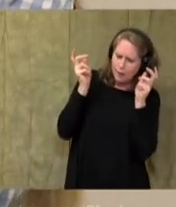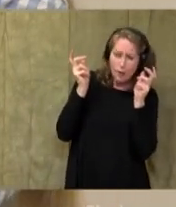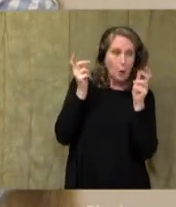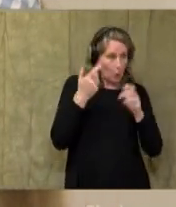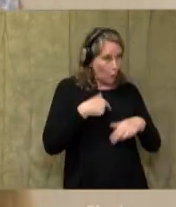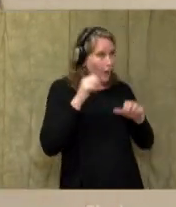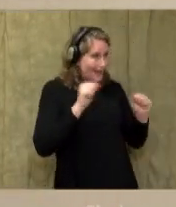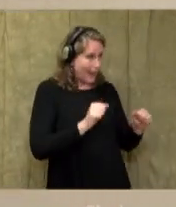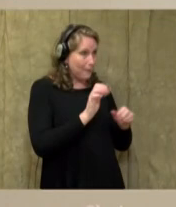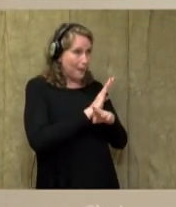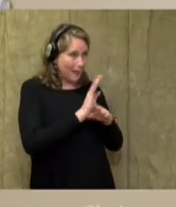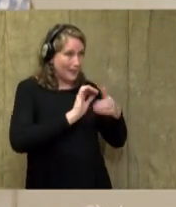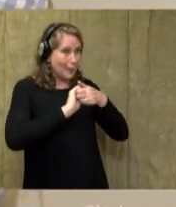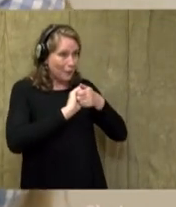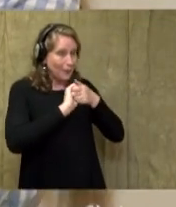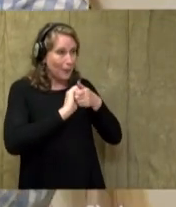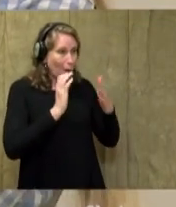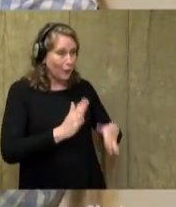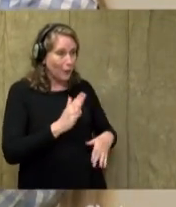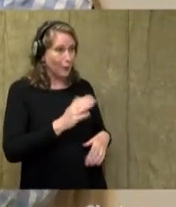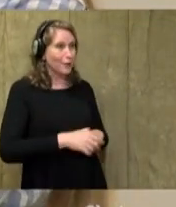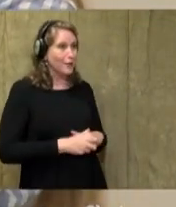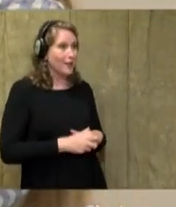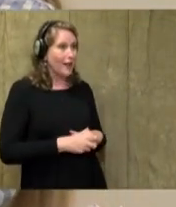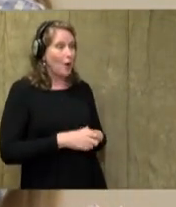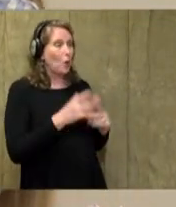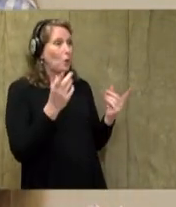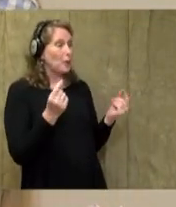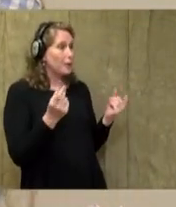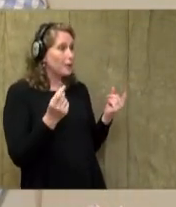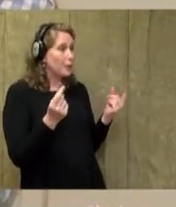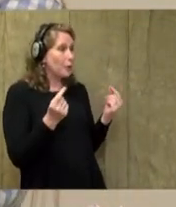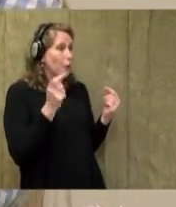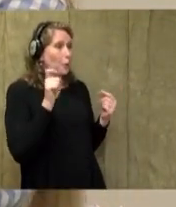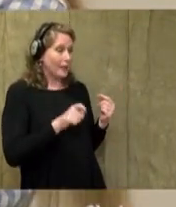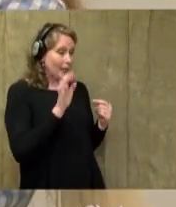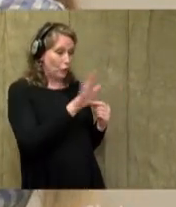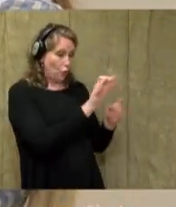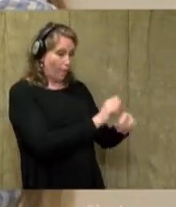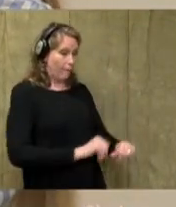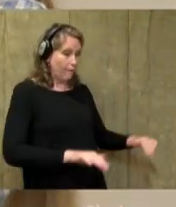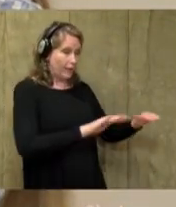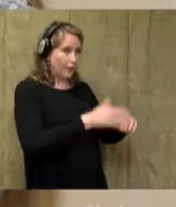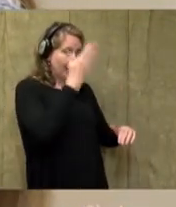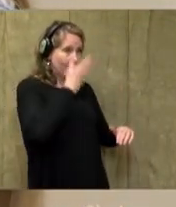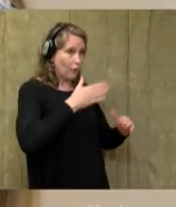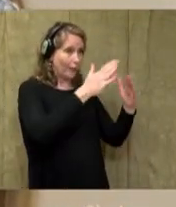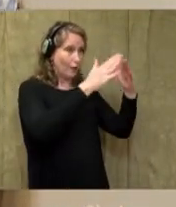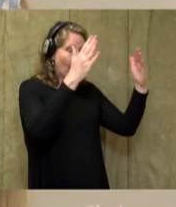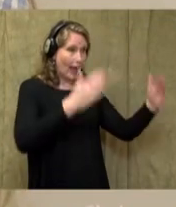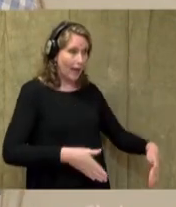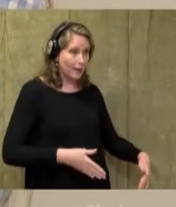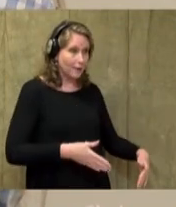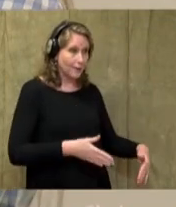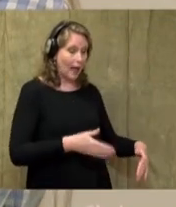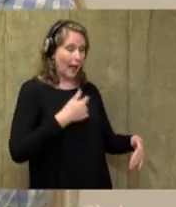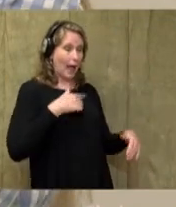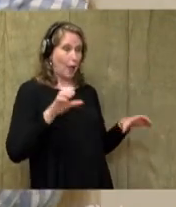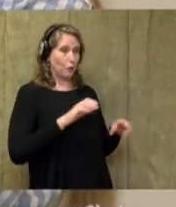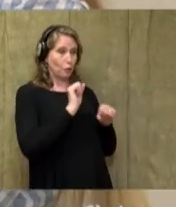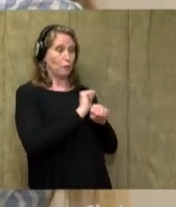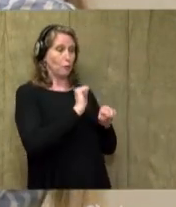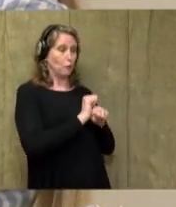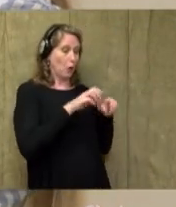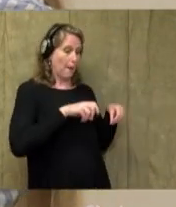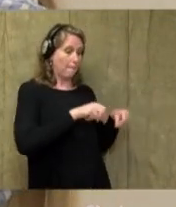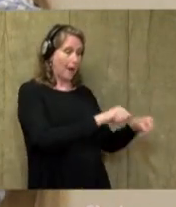"We can be business partners," Hare said. "All we need is this field right here in front of your house. I'll do the hard work